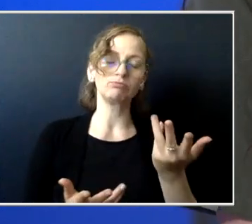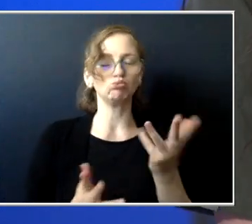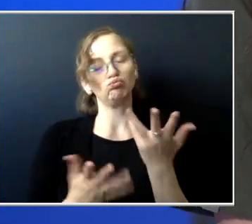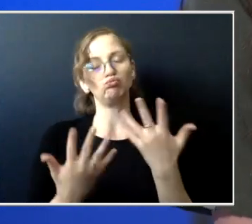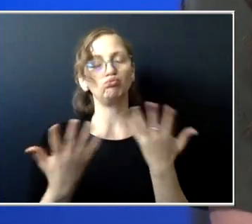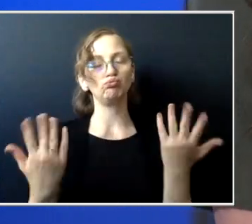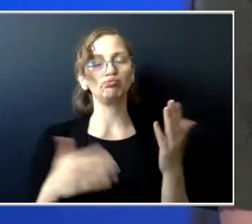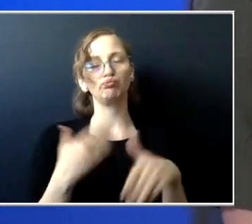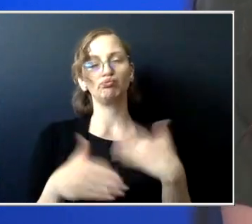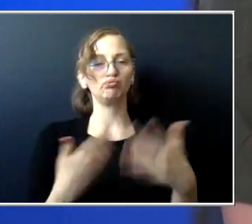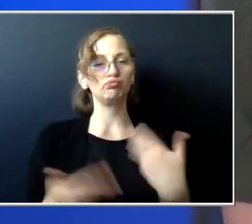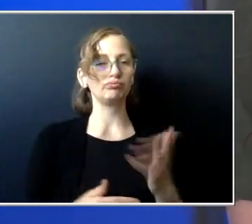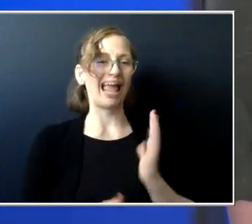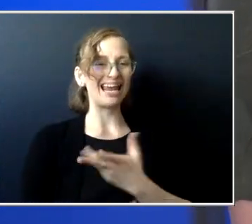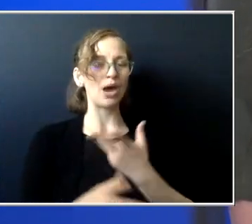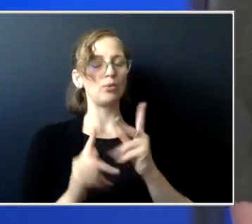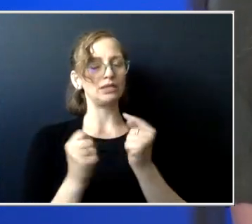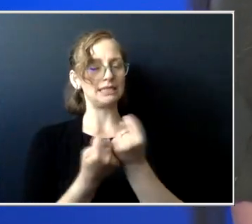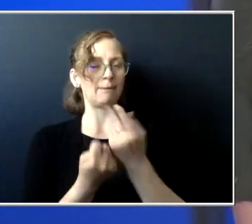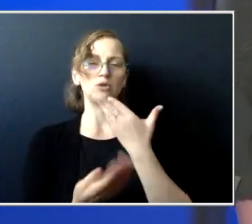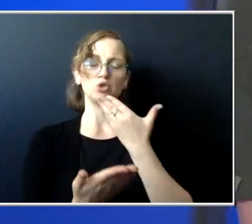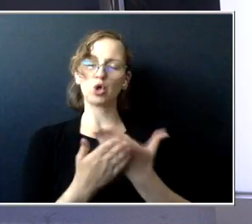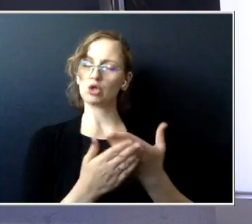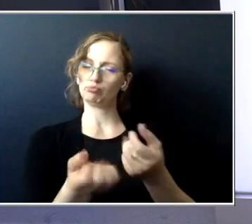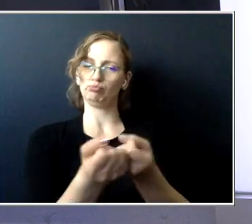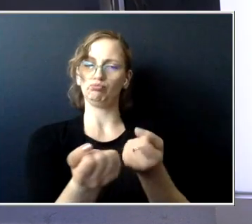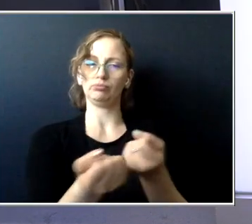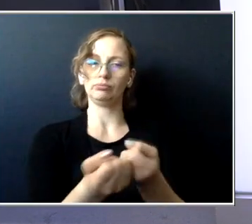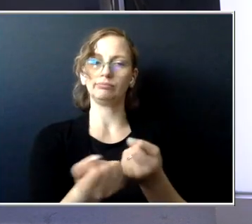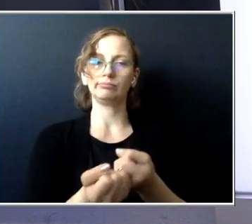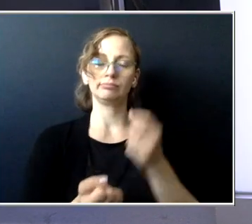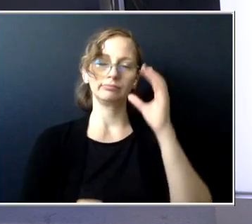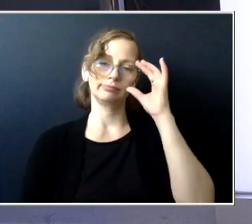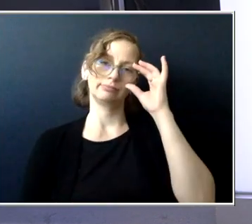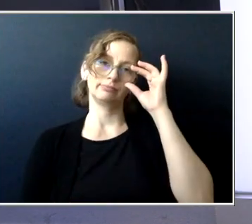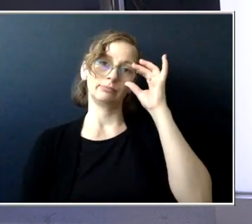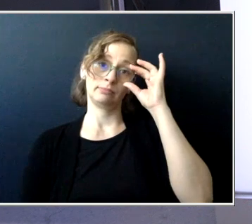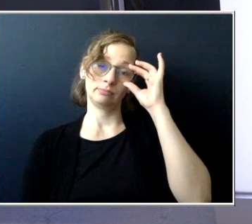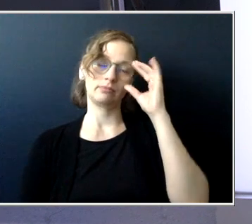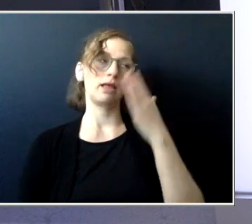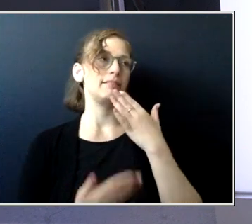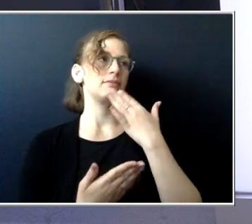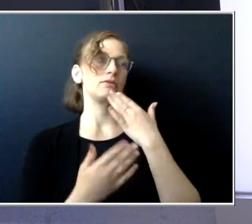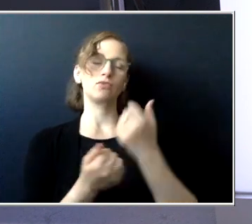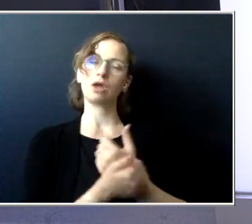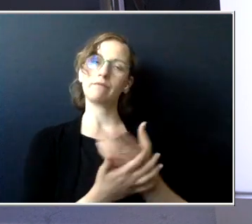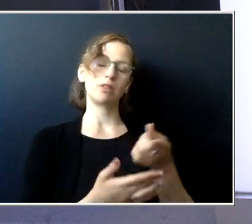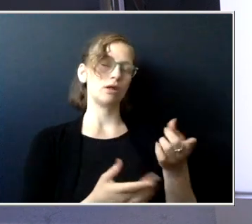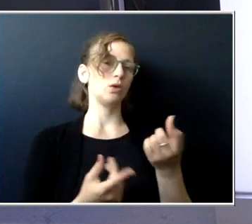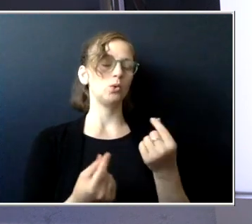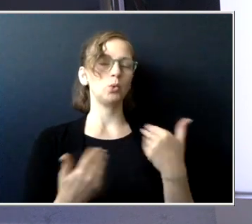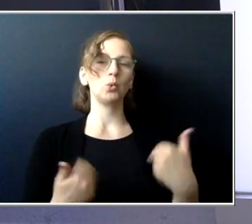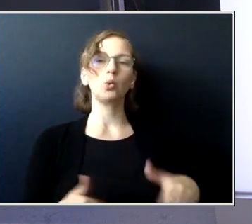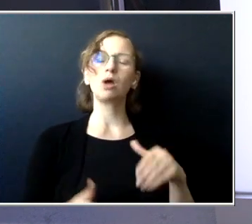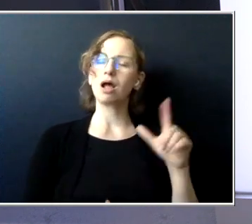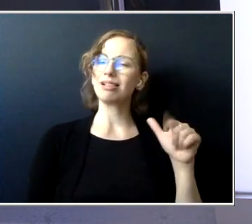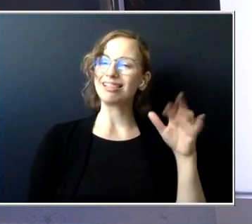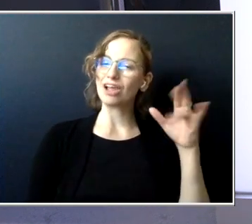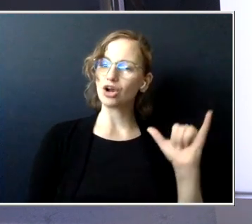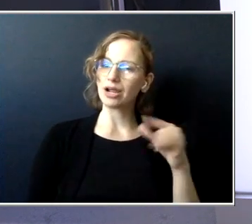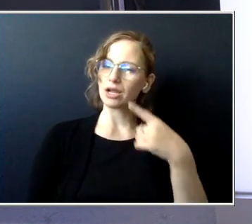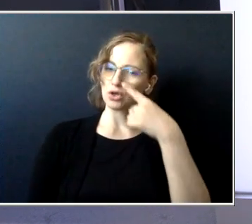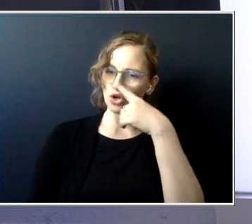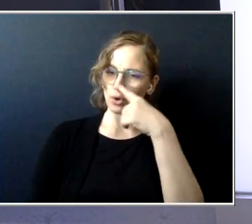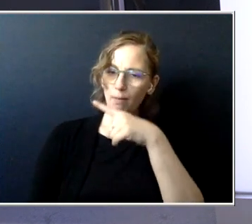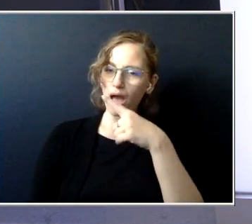a resource to make sure they feel good with it before they go. Thanks for what you do, absolutely. Yeah. Larry, can you tell us, is this a hassle